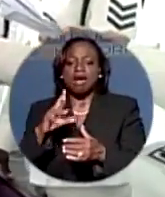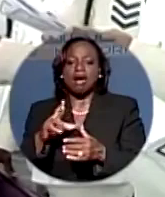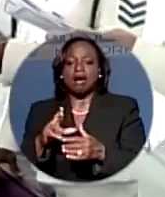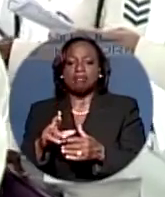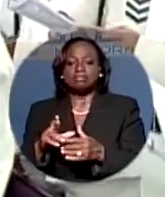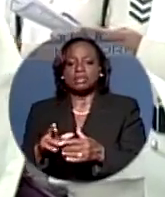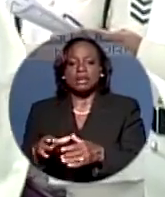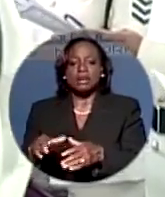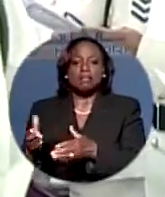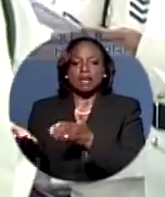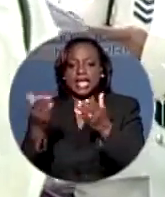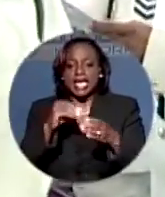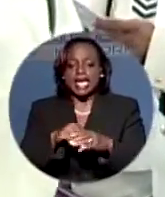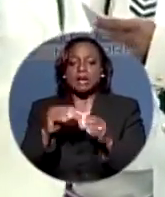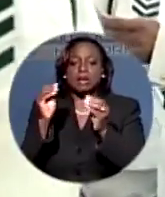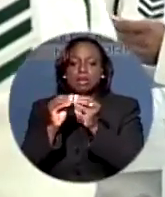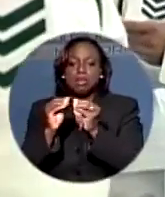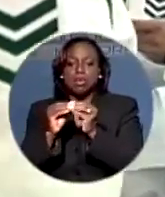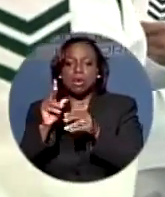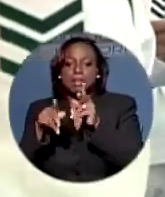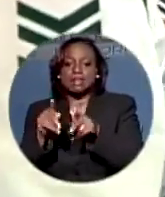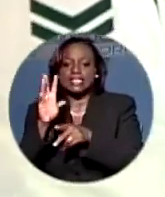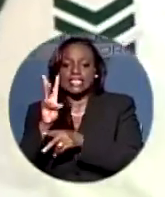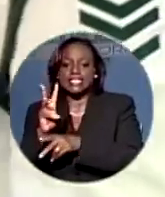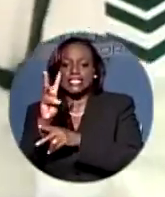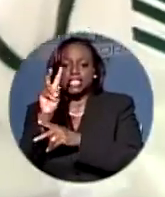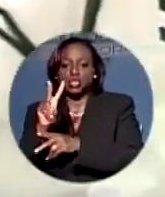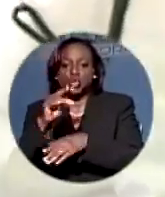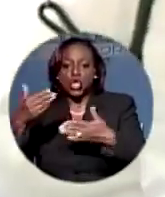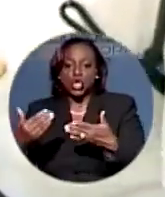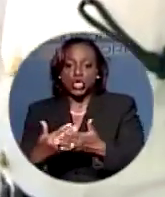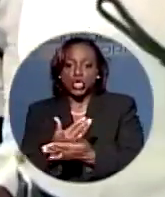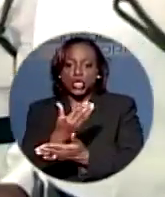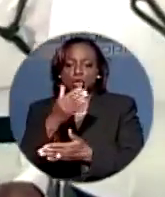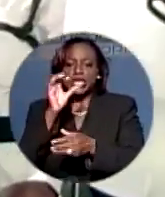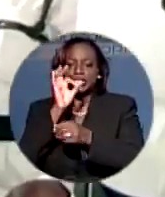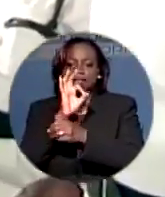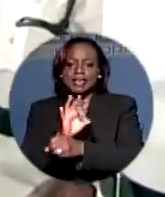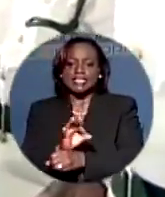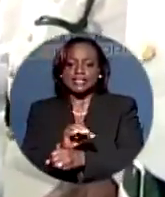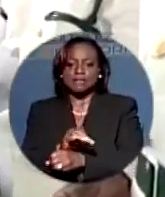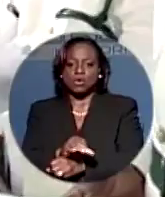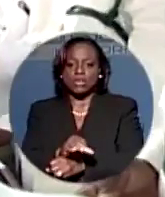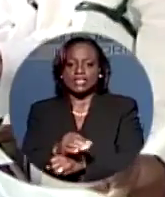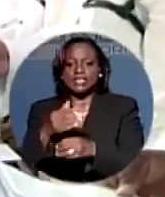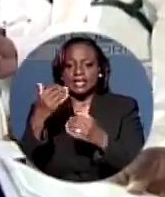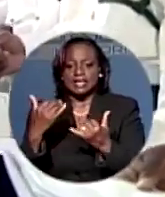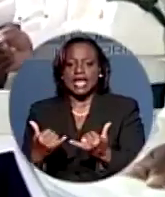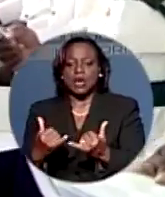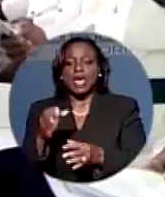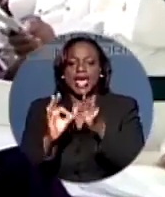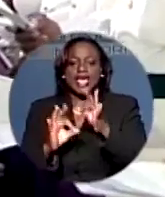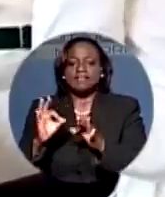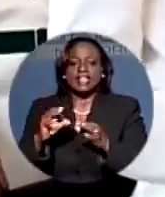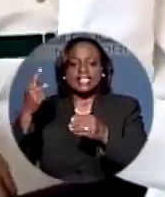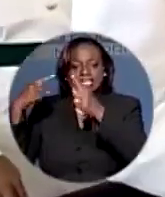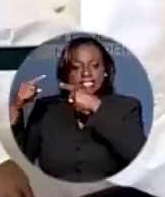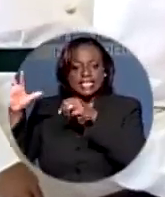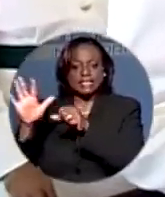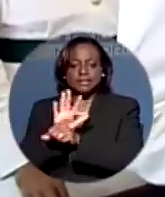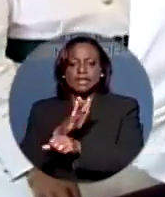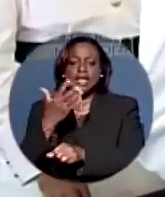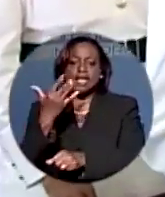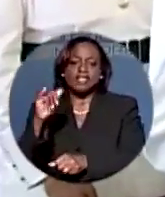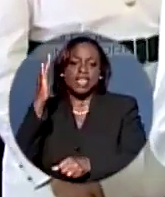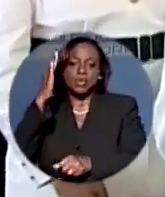and women. There are currently 62 recruits in training. If successful, will join the Defense Force in June, with